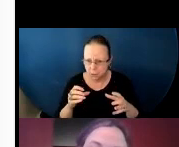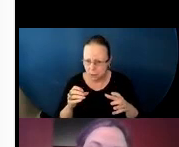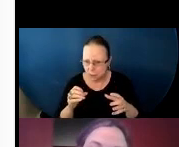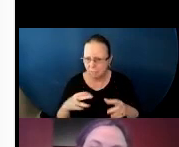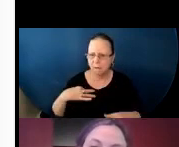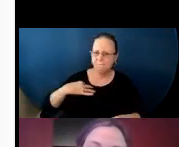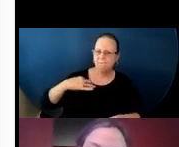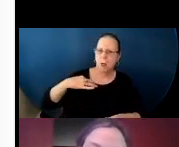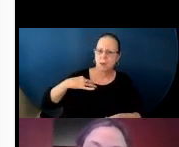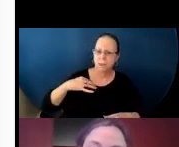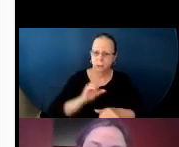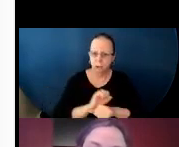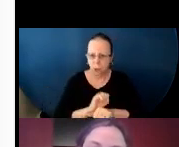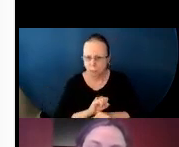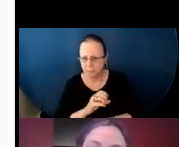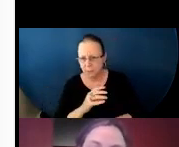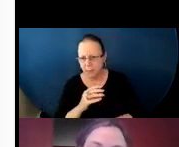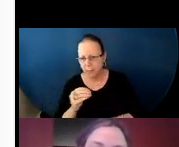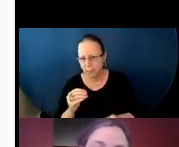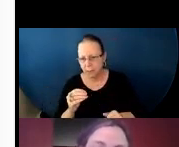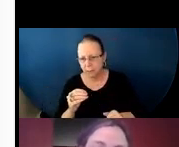jobs, and I